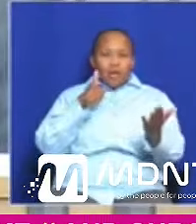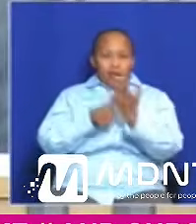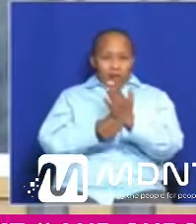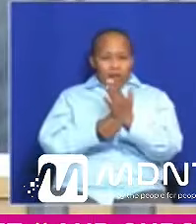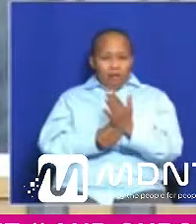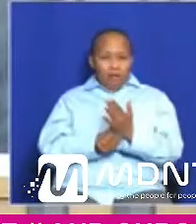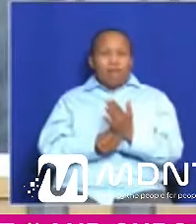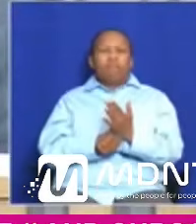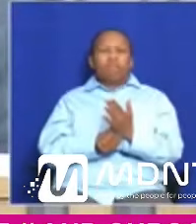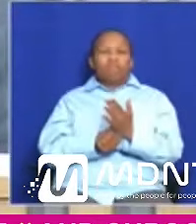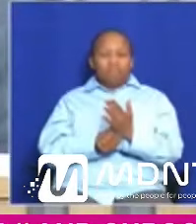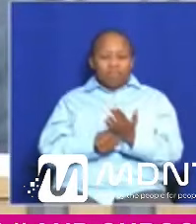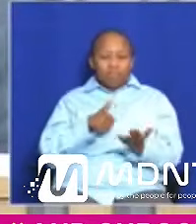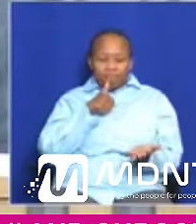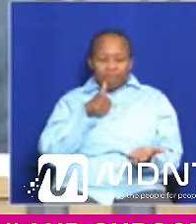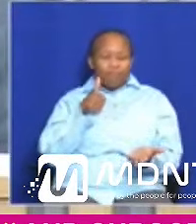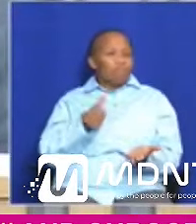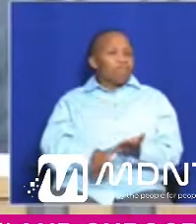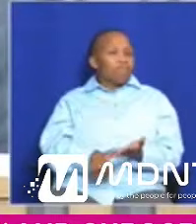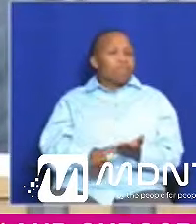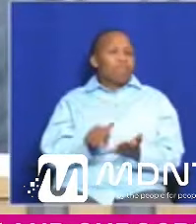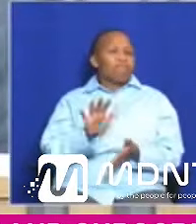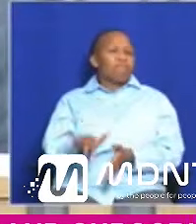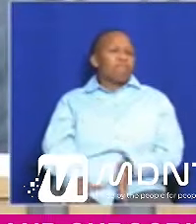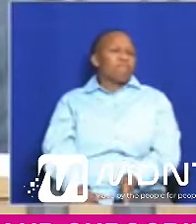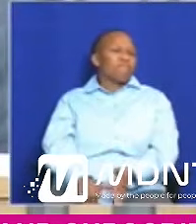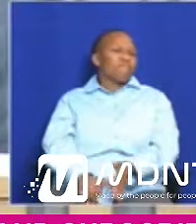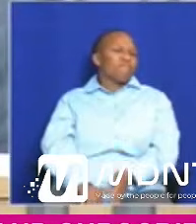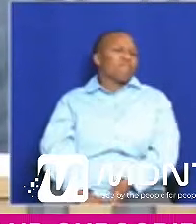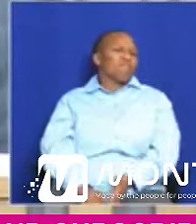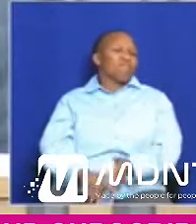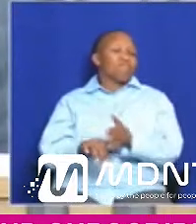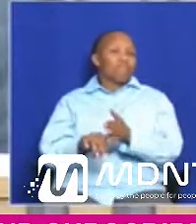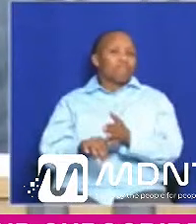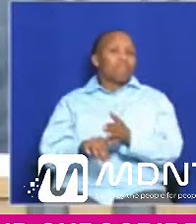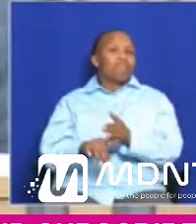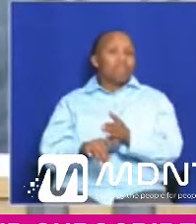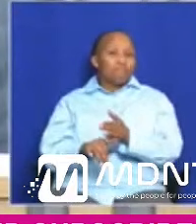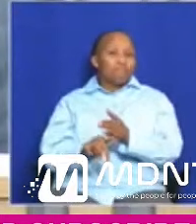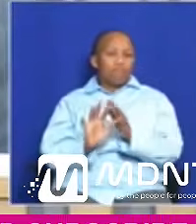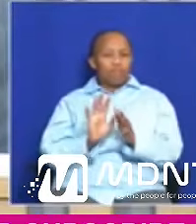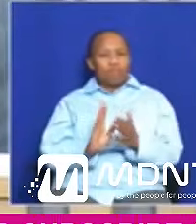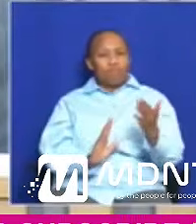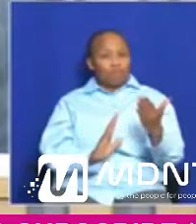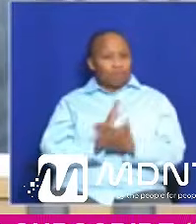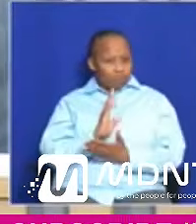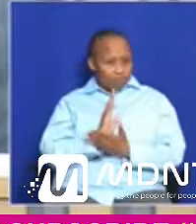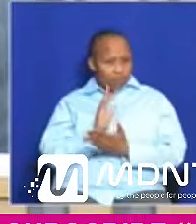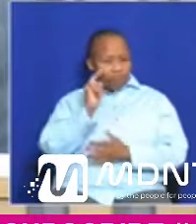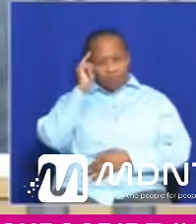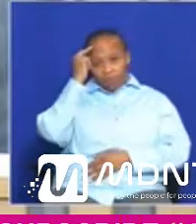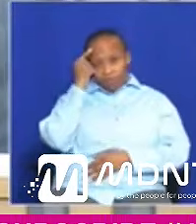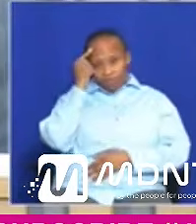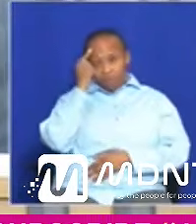important, particularly in relation to the rights you think you may have to assert. It